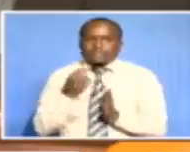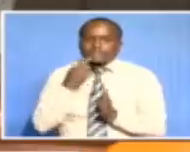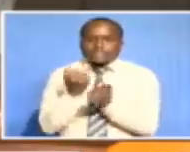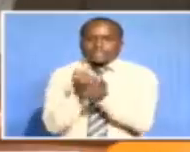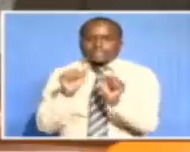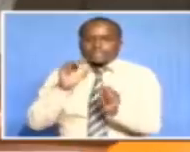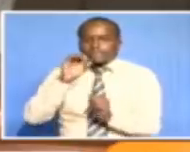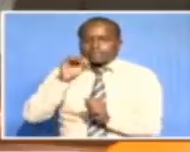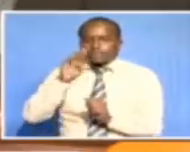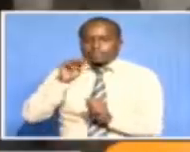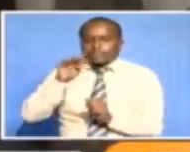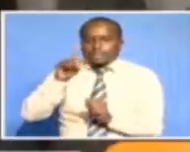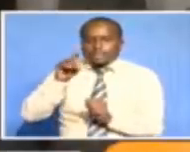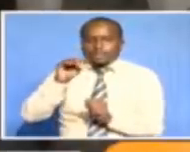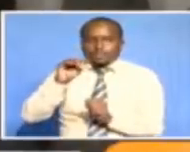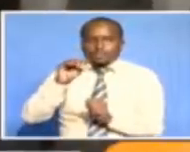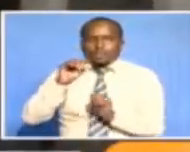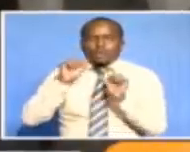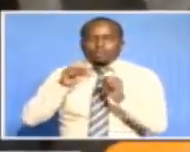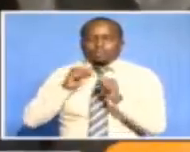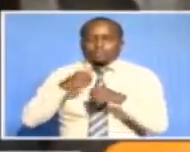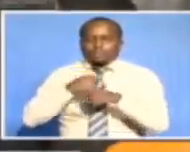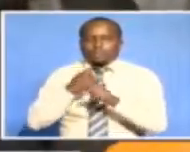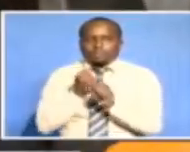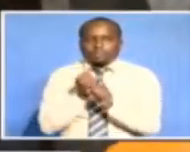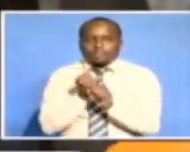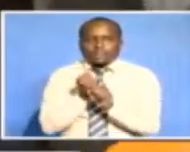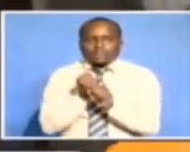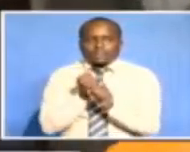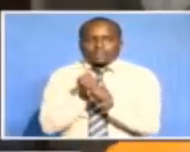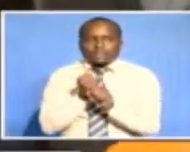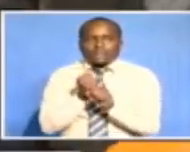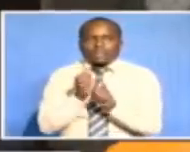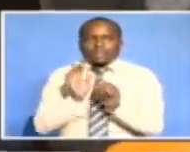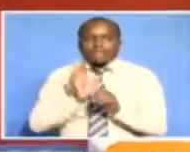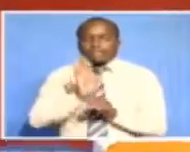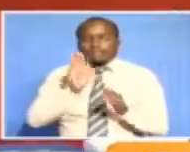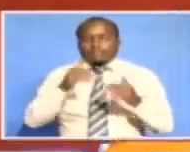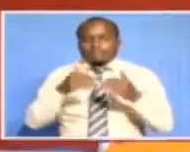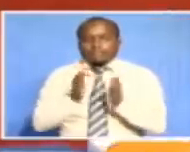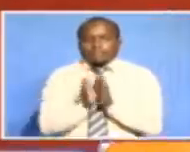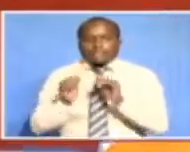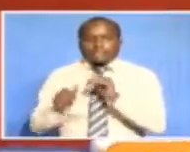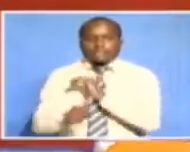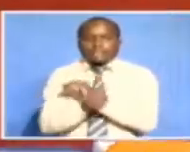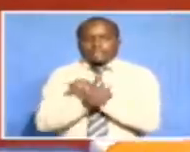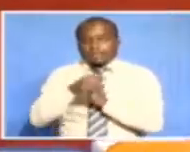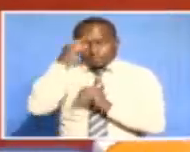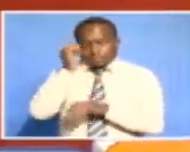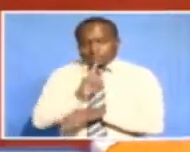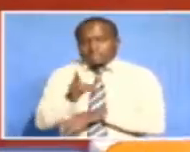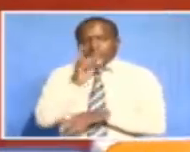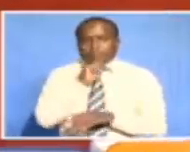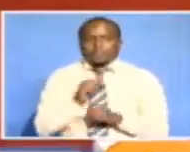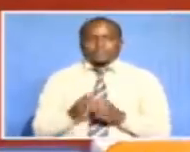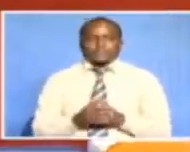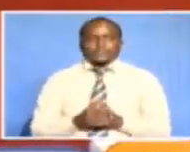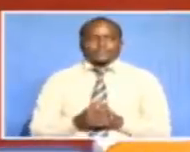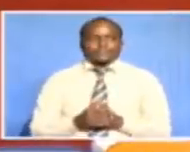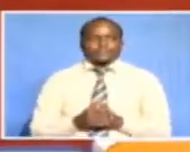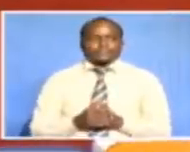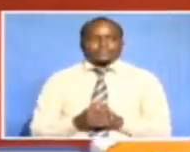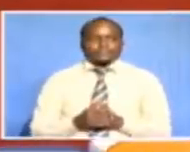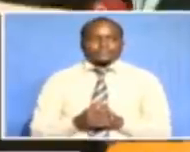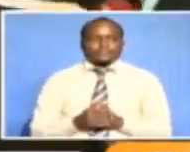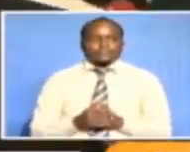could endanger the lives of the family members who claim to have already been threatened. 27th at 2 o'clock,